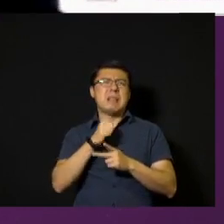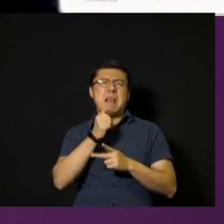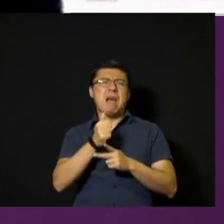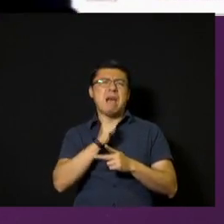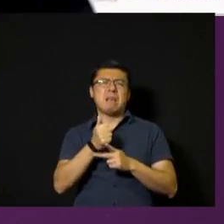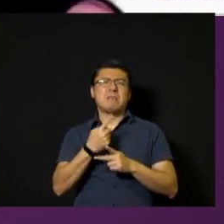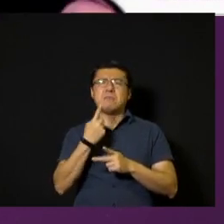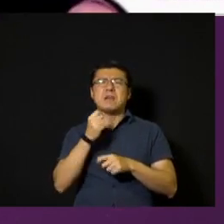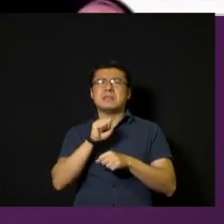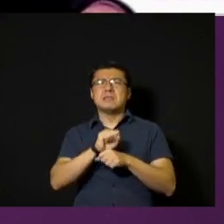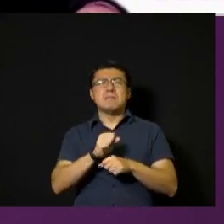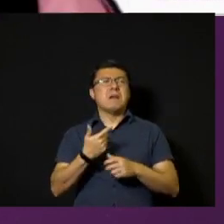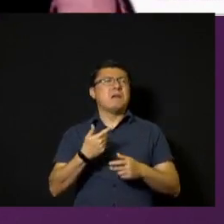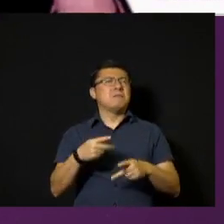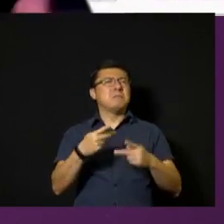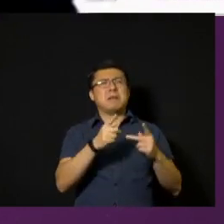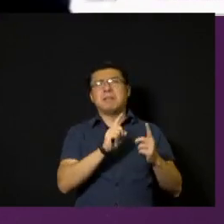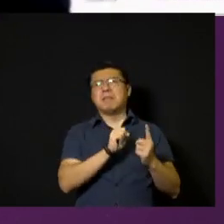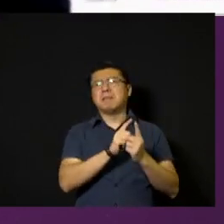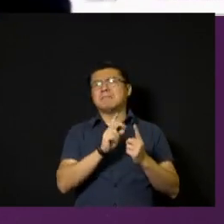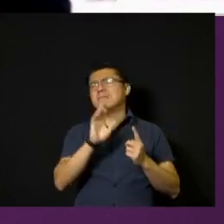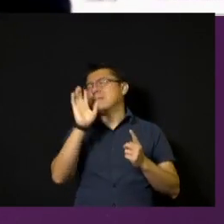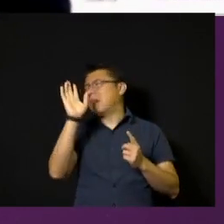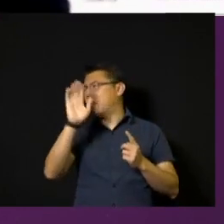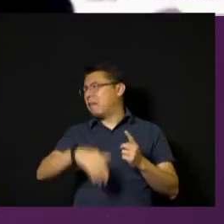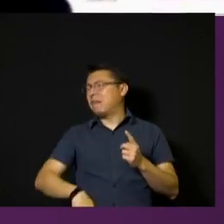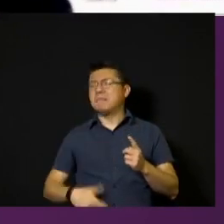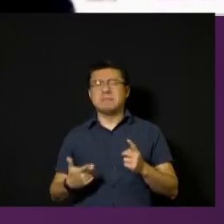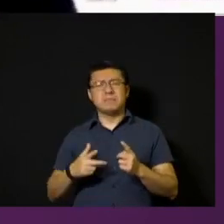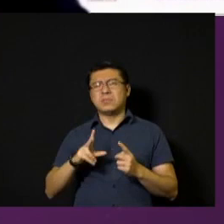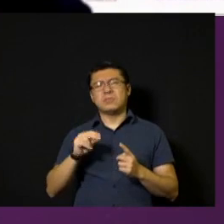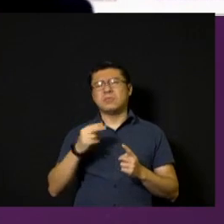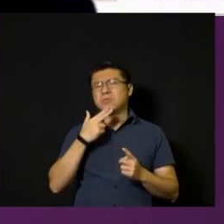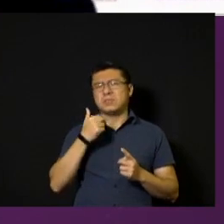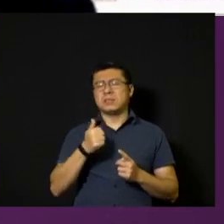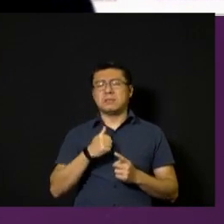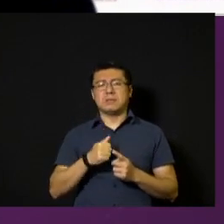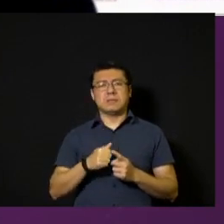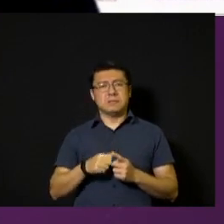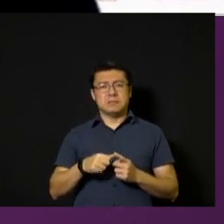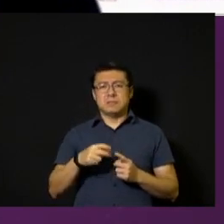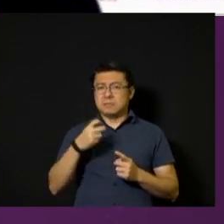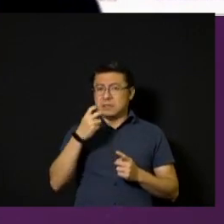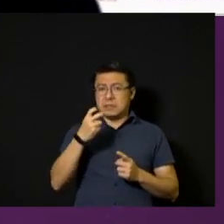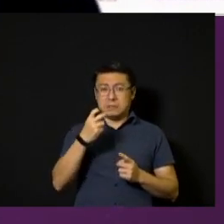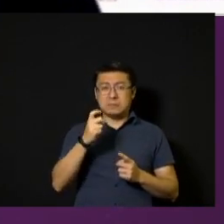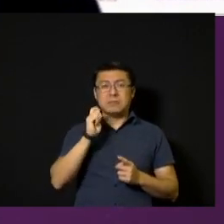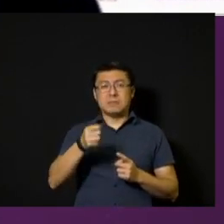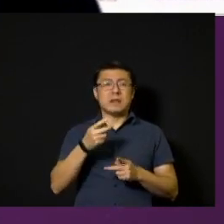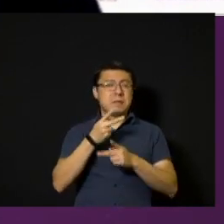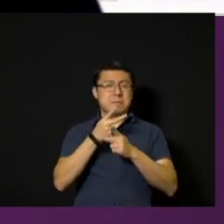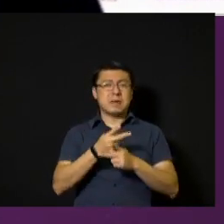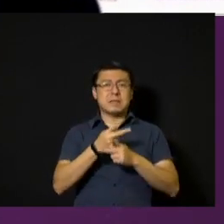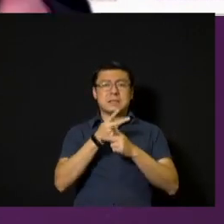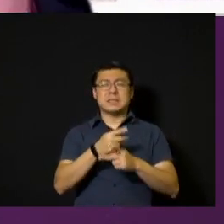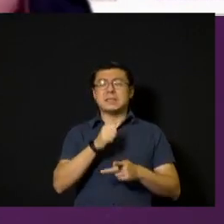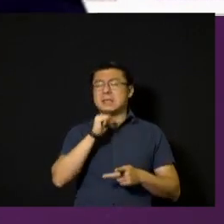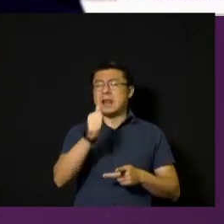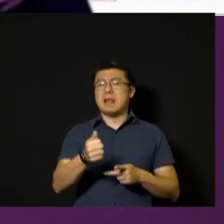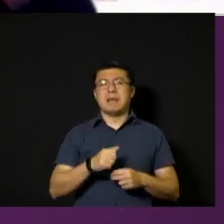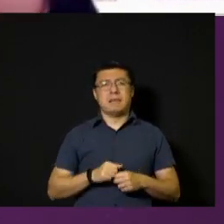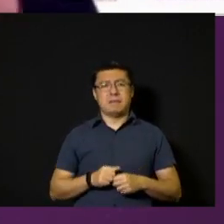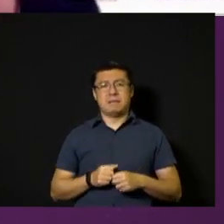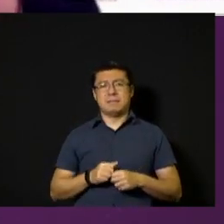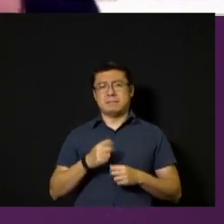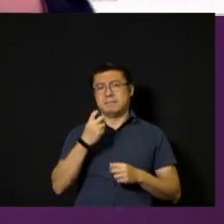1 week, you everything you leave the kid under the bed. It didn't work. That's being